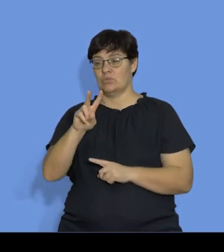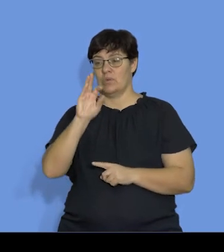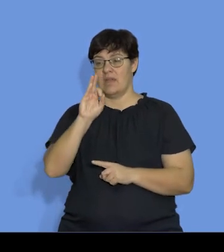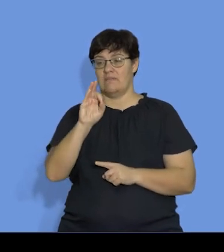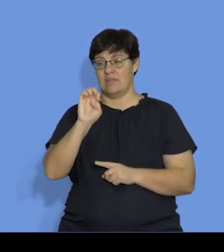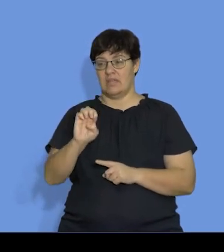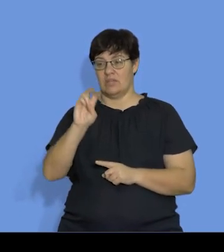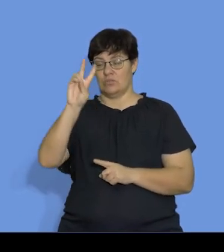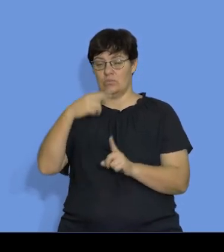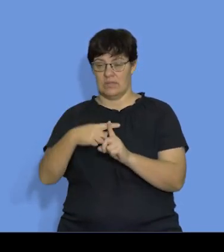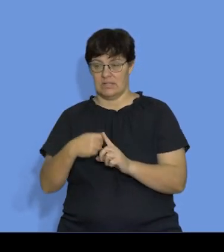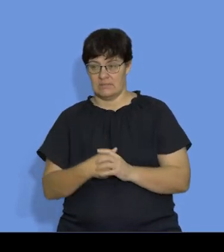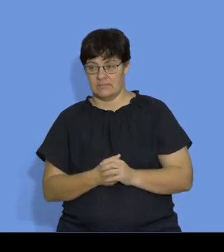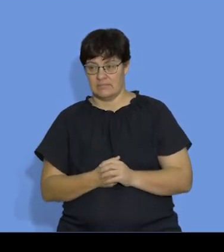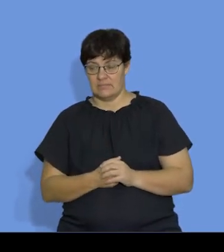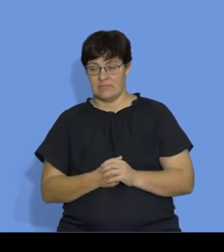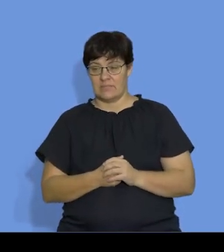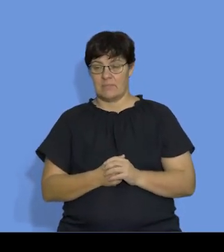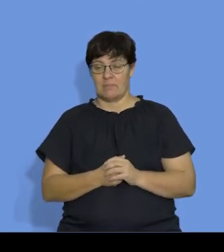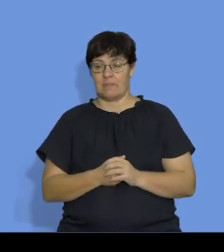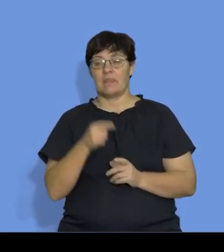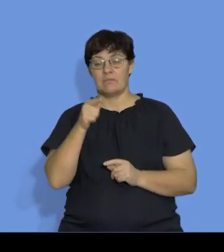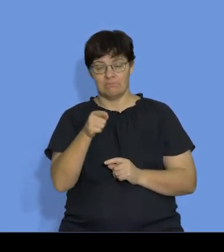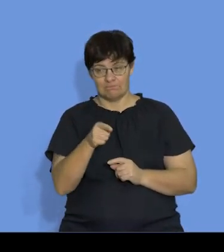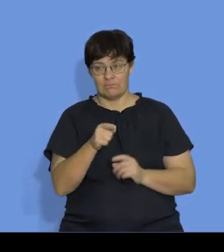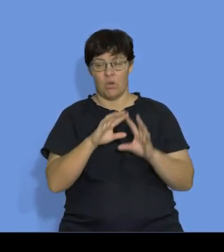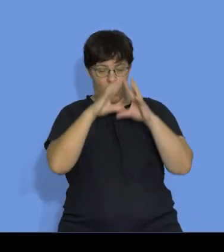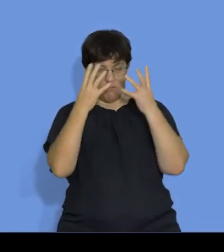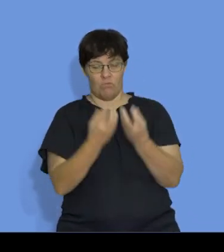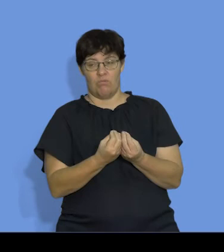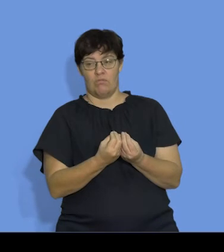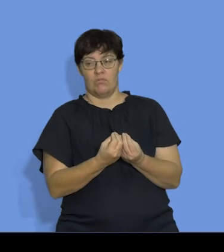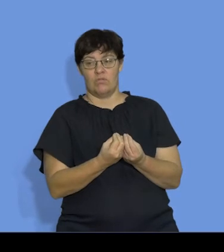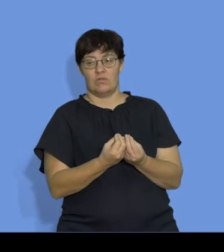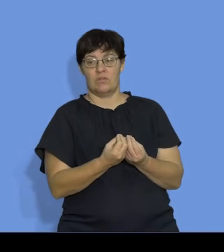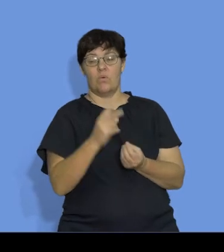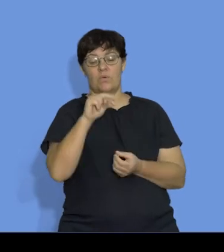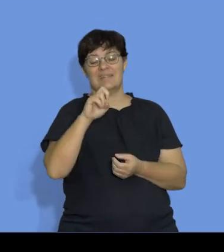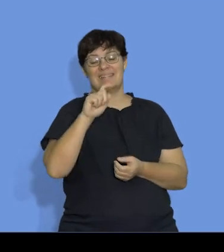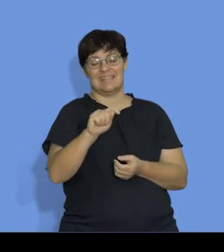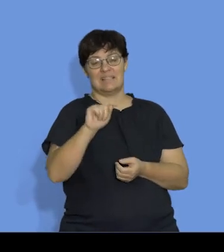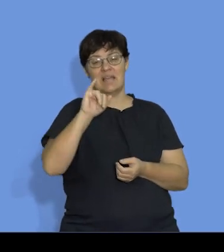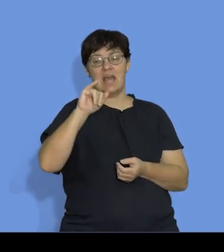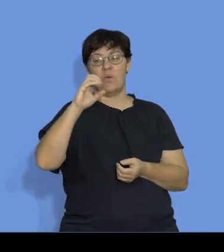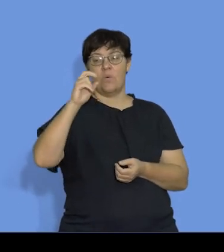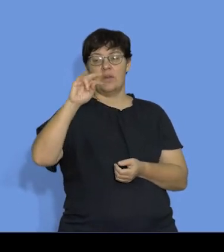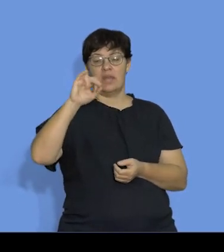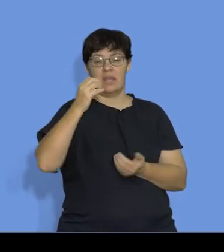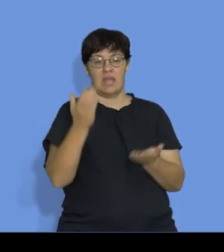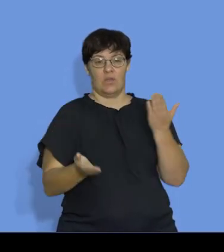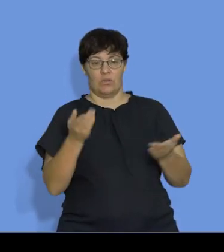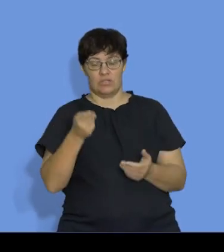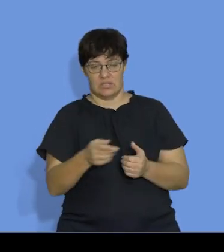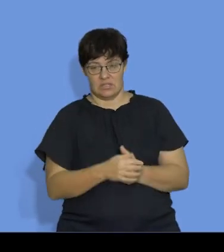ion 2, right? So this is our overall, or the net ionic equation in as far as